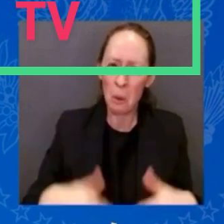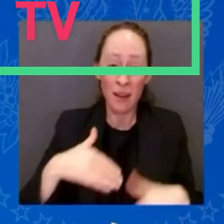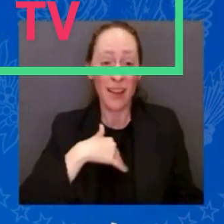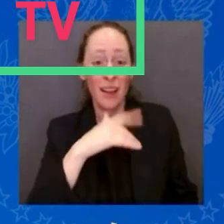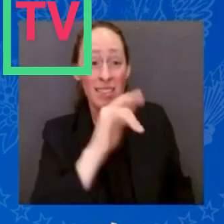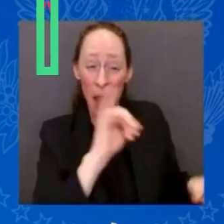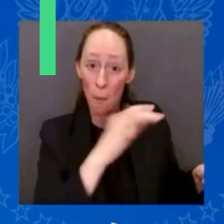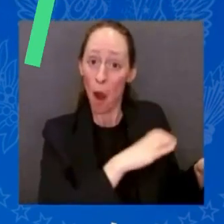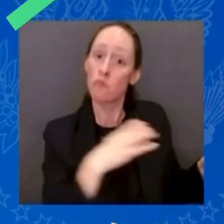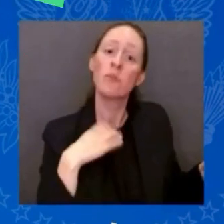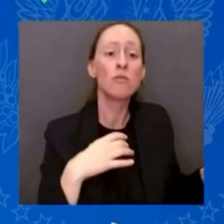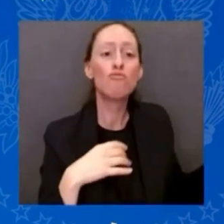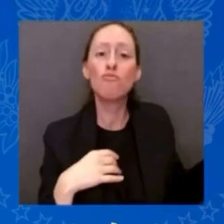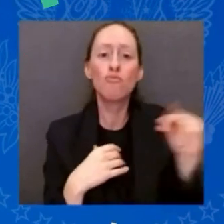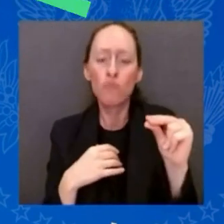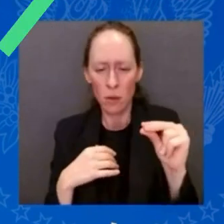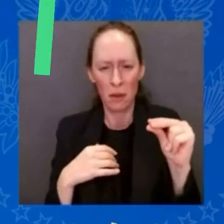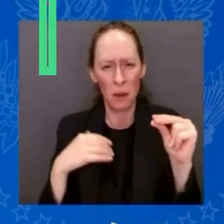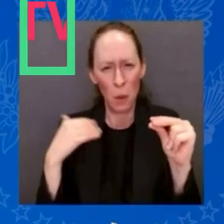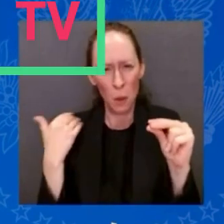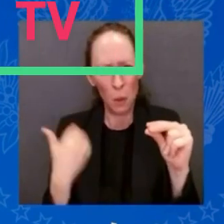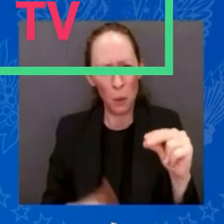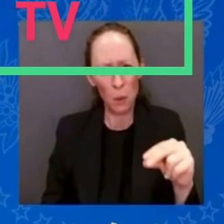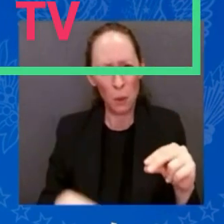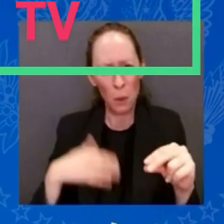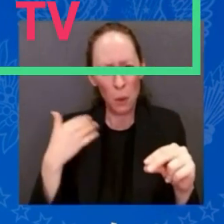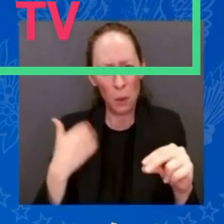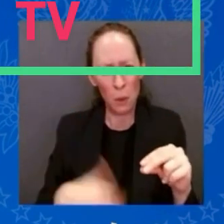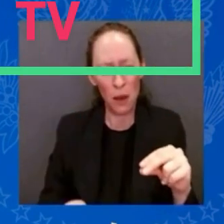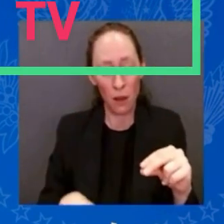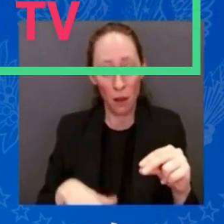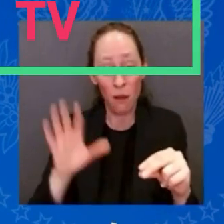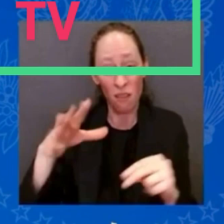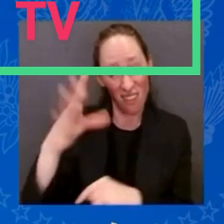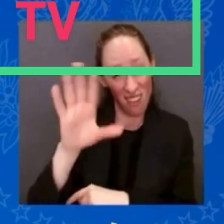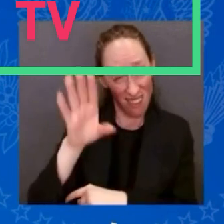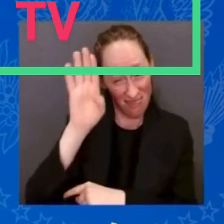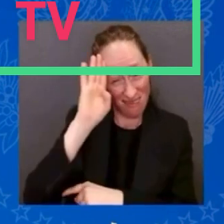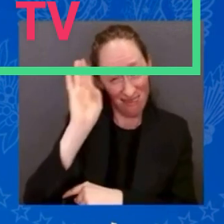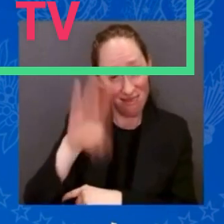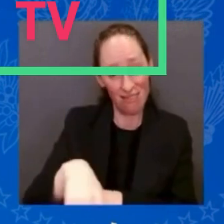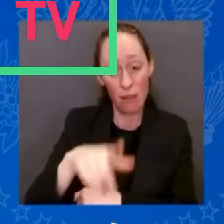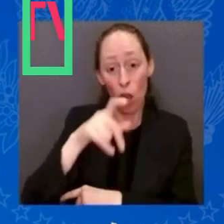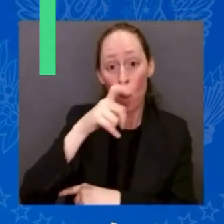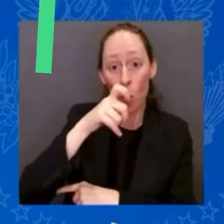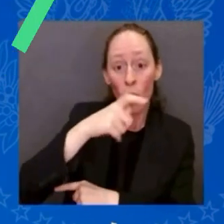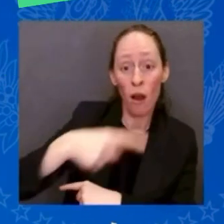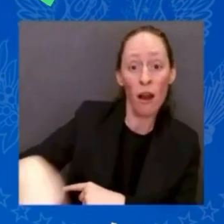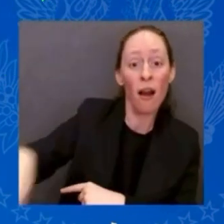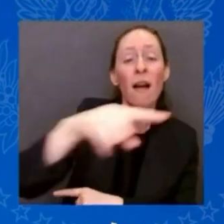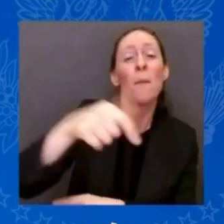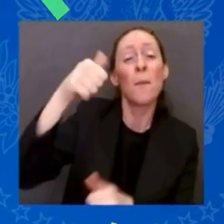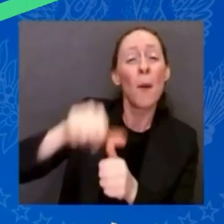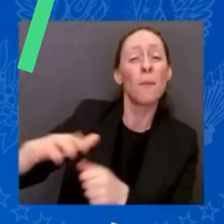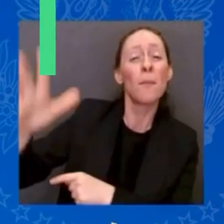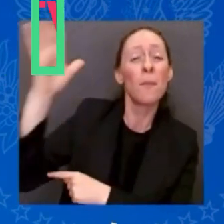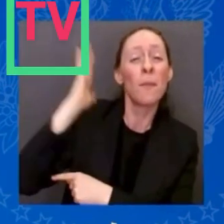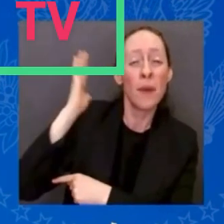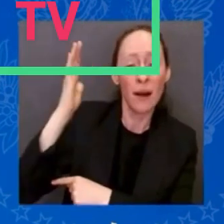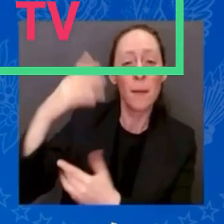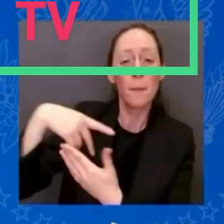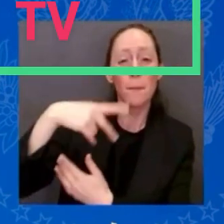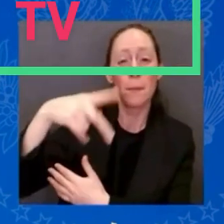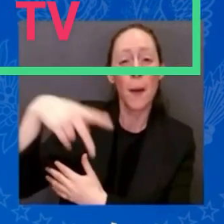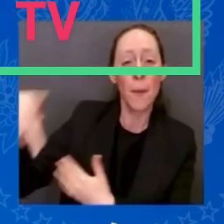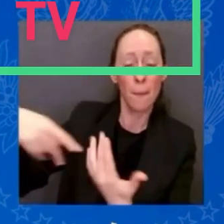this. We all supported the Paycheck Protection Program, remember, PPP? You know, which was designed to help business